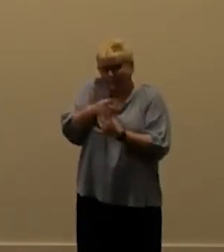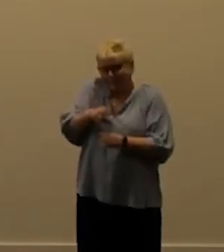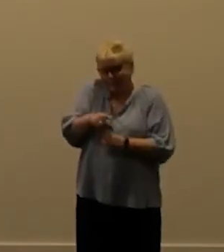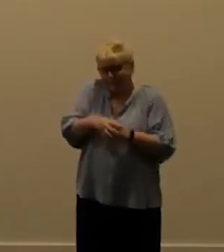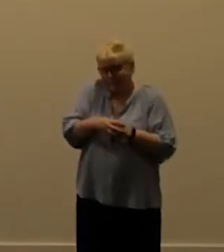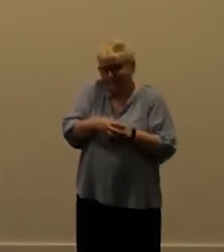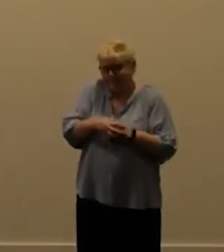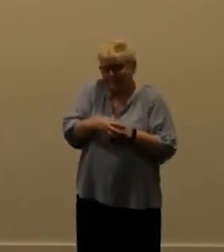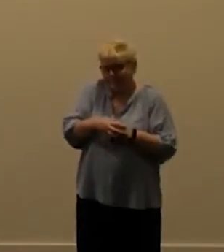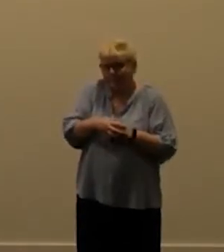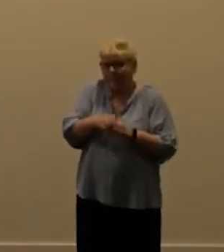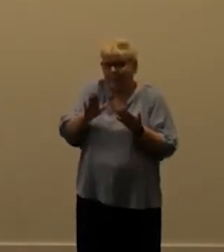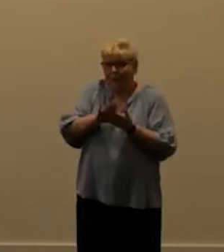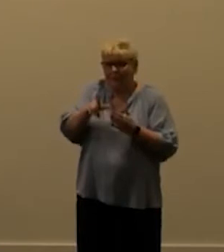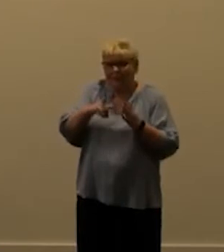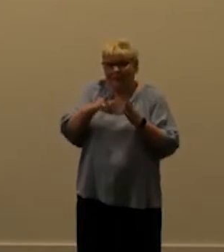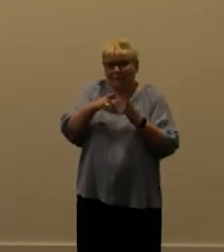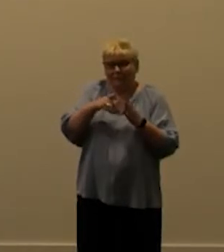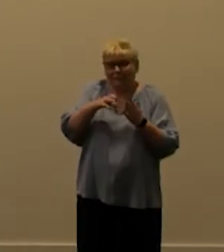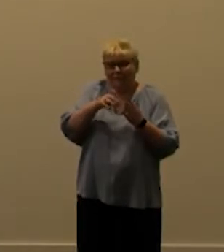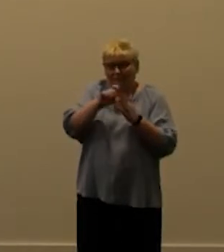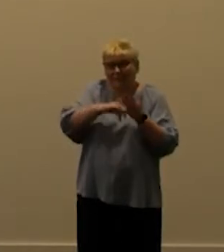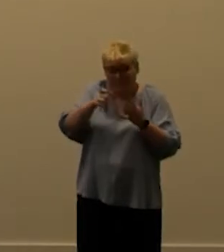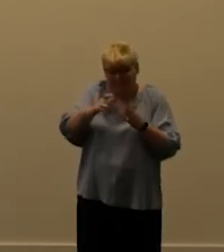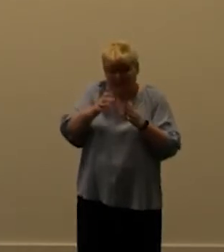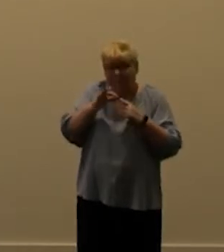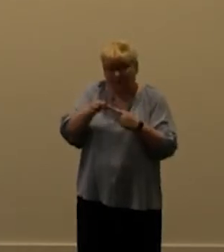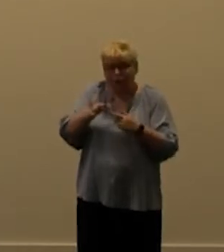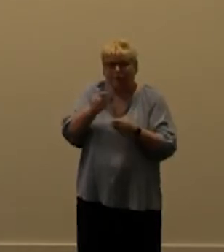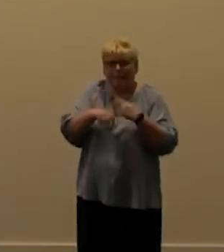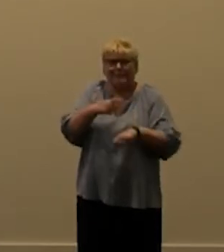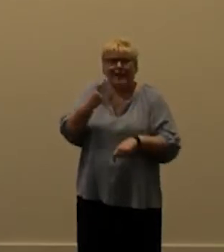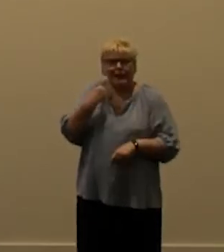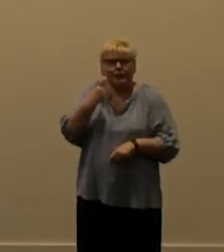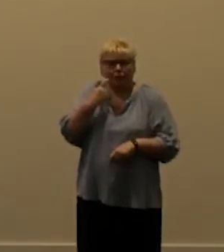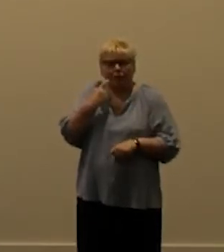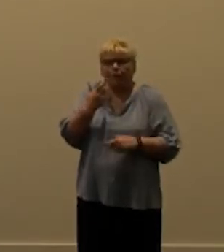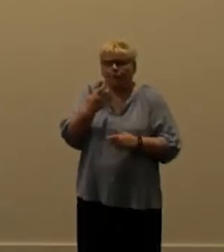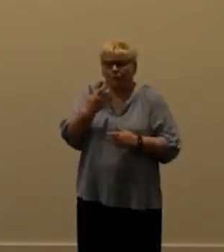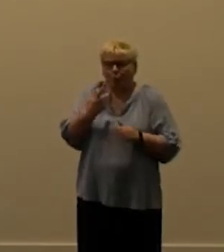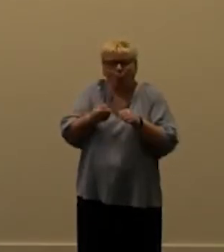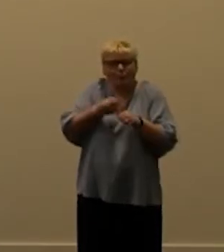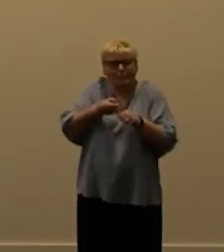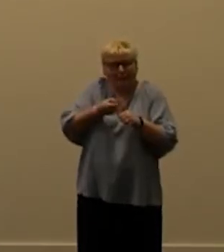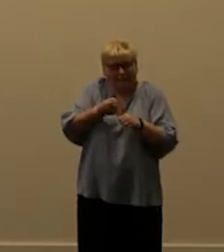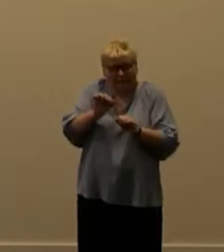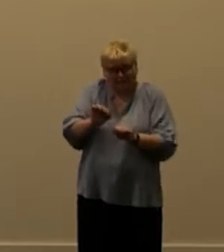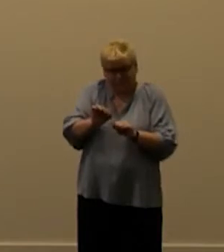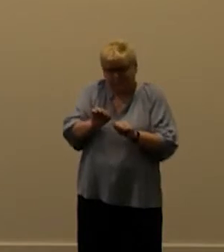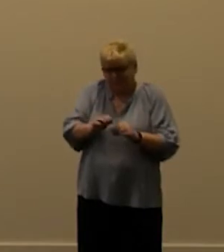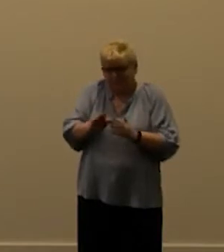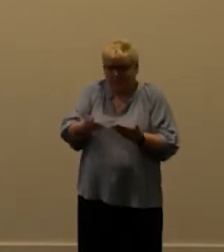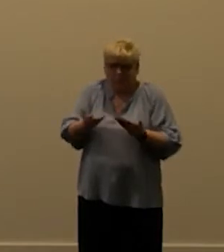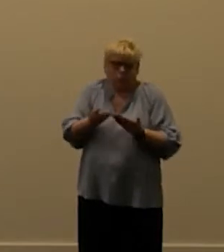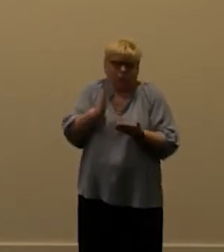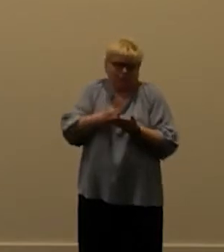last 2, certificate and say the Azure AD application, that'll make your life a lot easier in terms of kind of automating that. And I think that's where the real